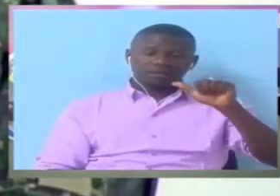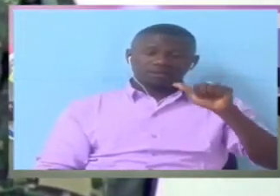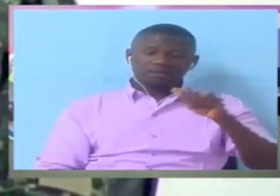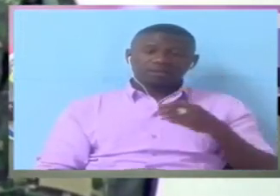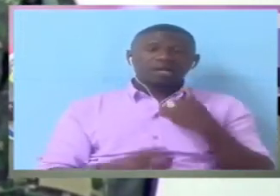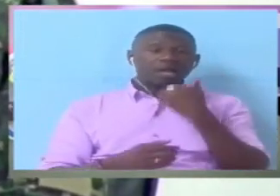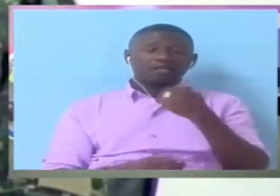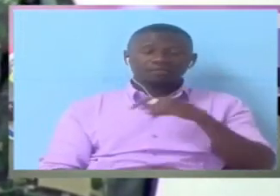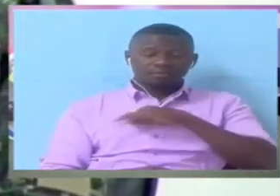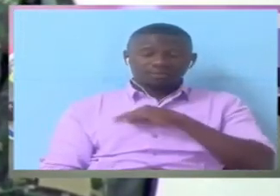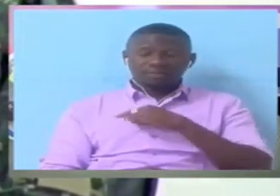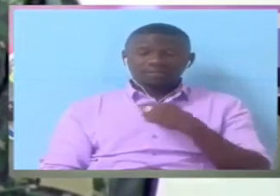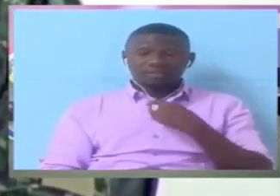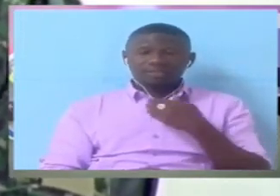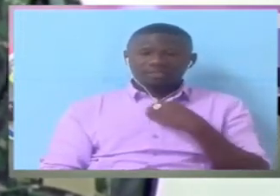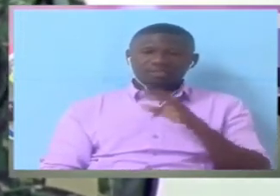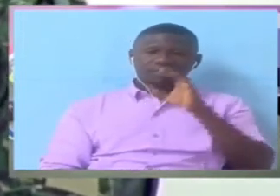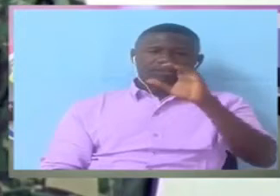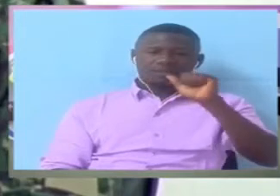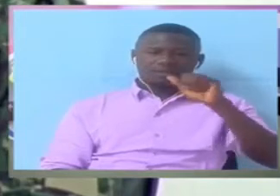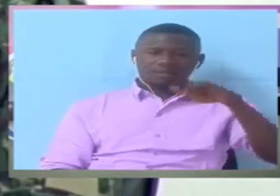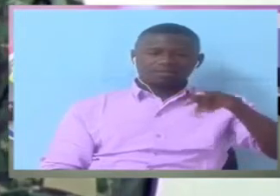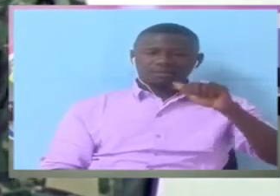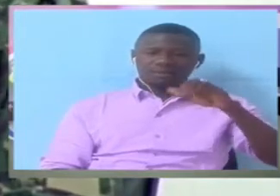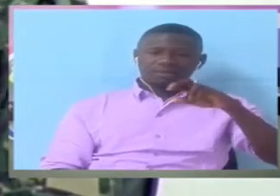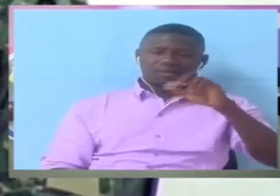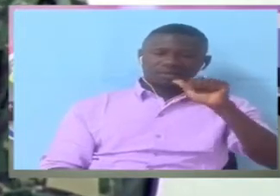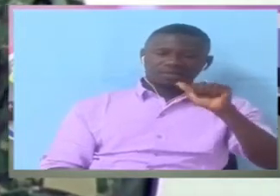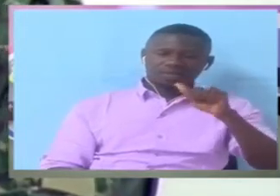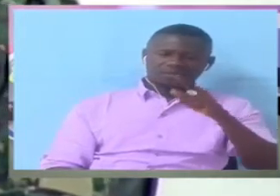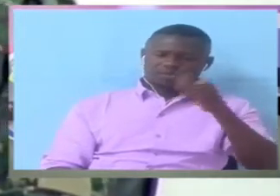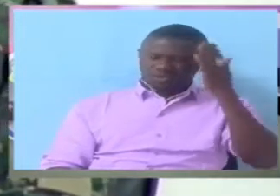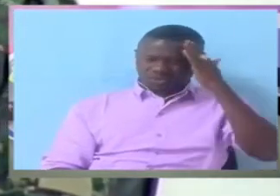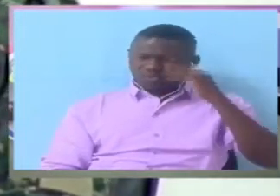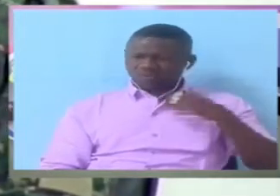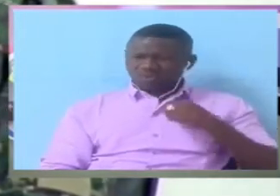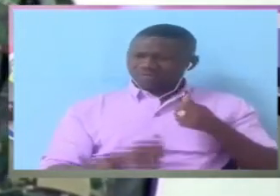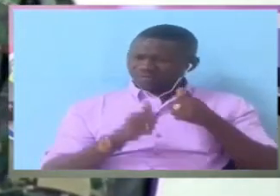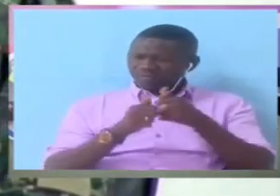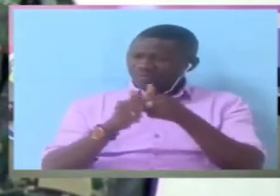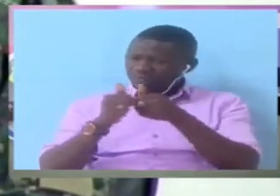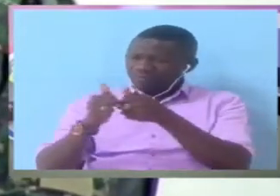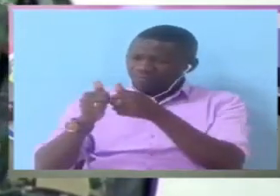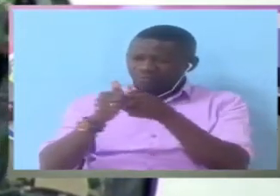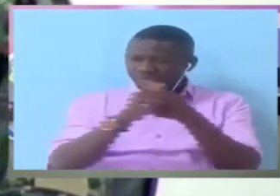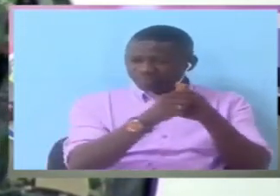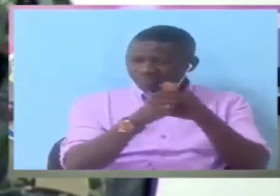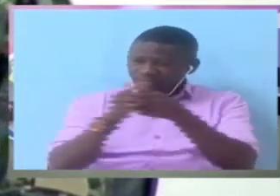do you know that we are following your tail? We know your involvement in the coup.